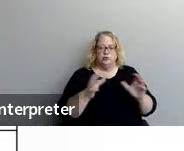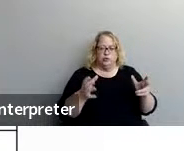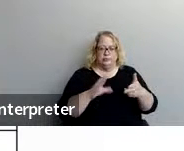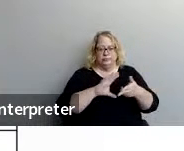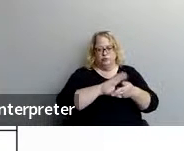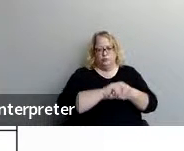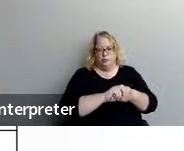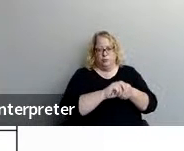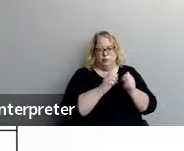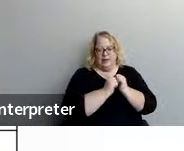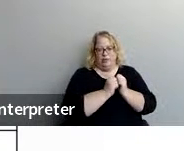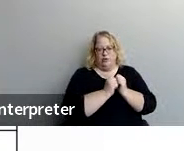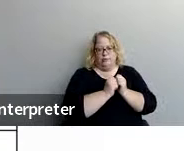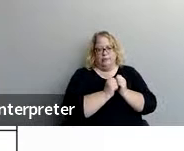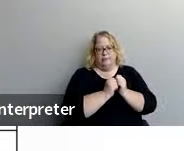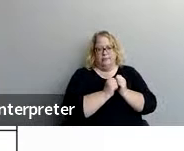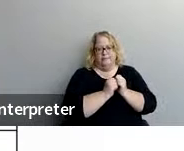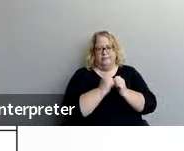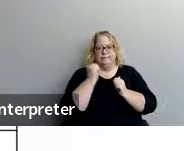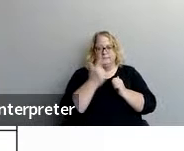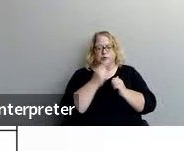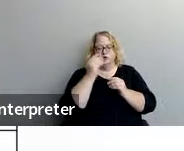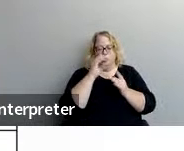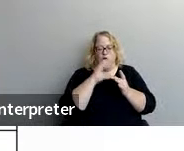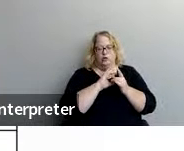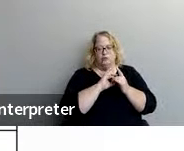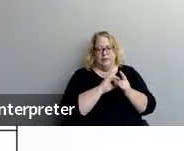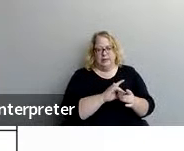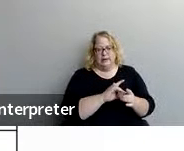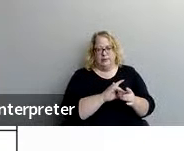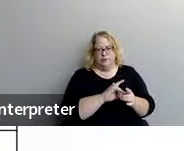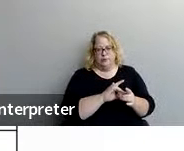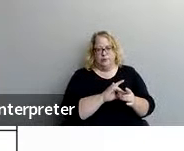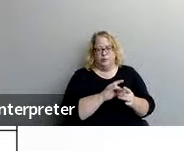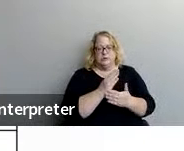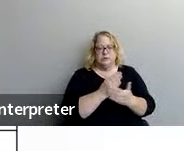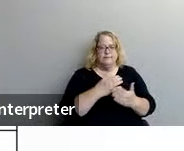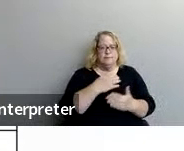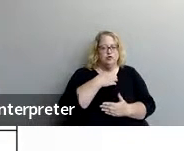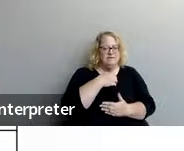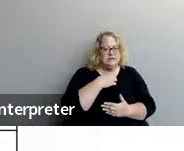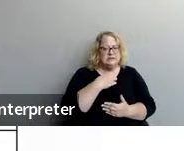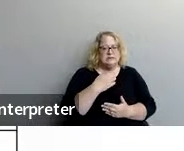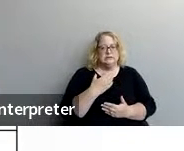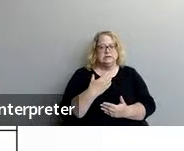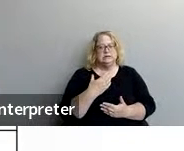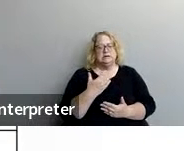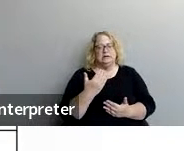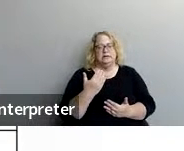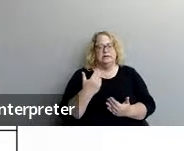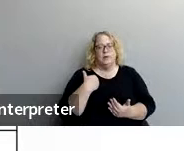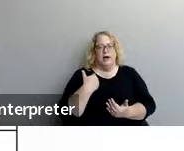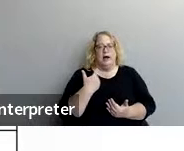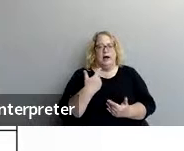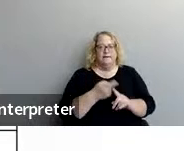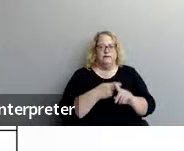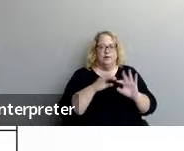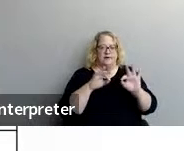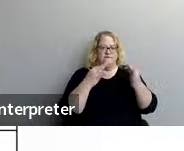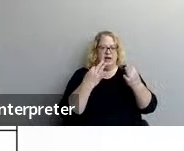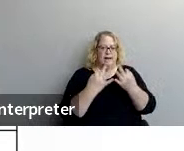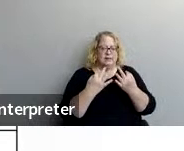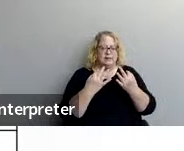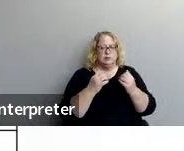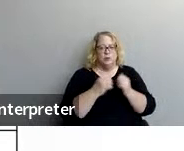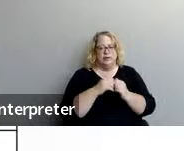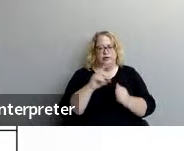together. These are all data related to some grievances, if you will, or complaints that we receive from families in